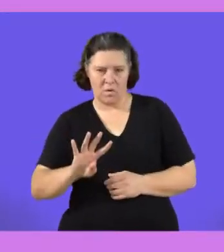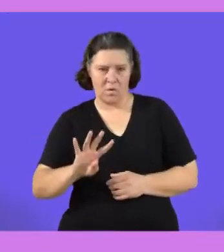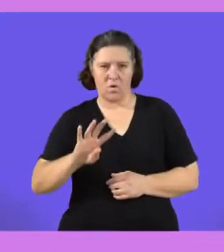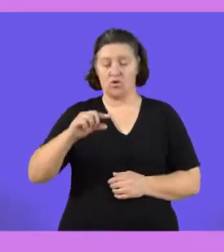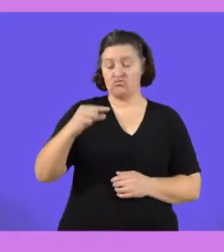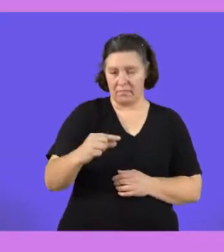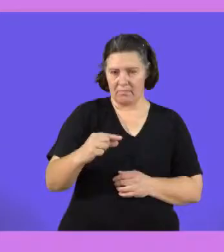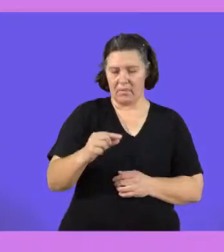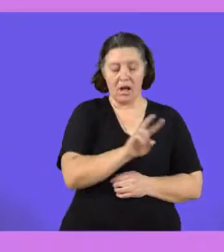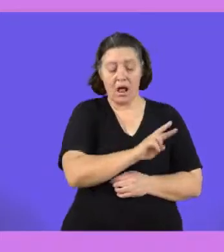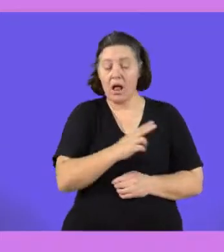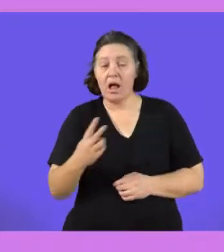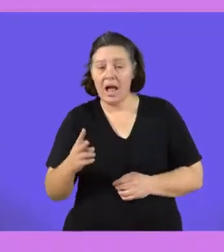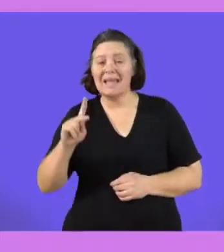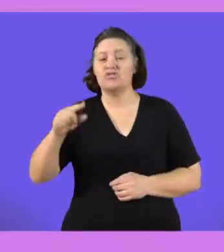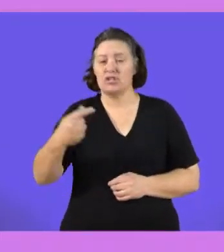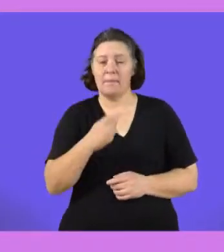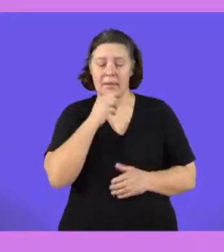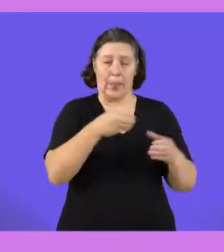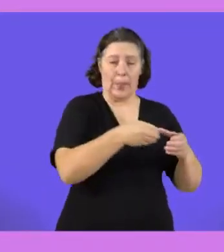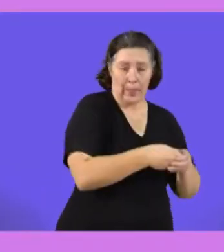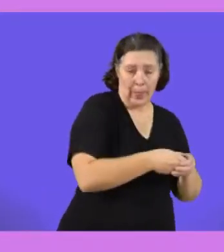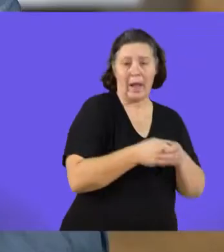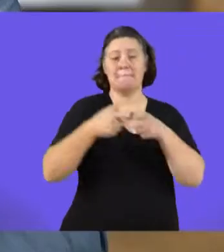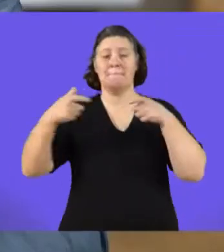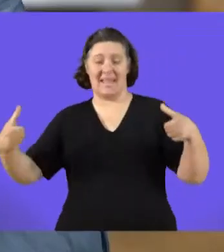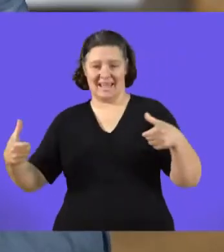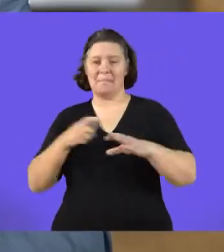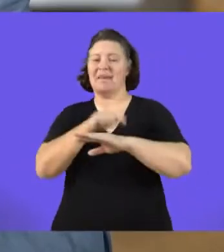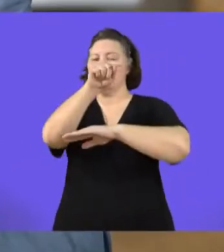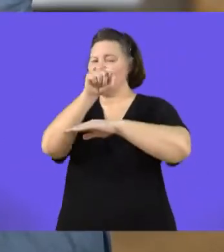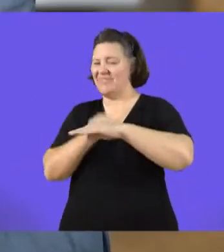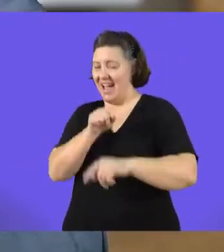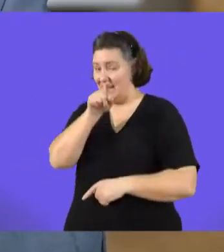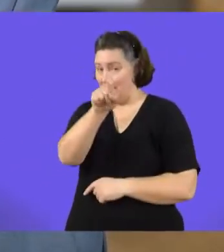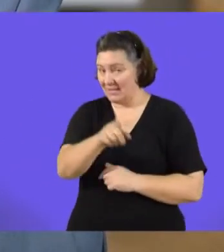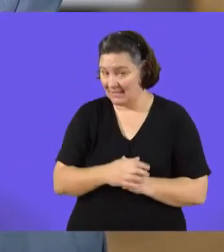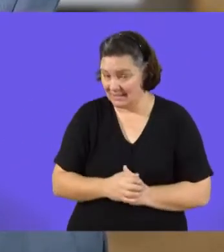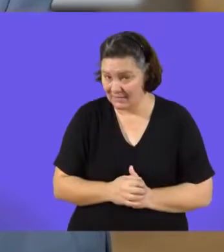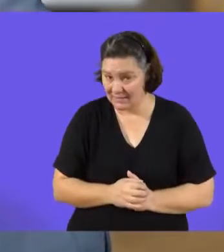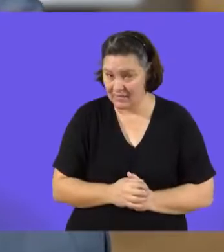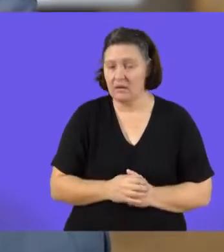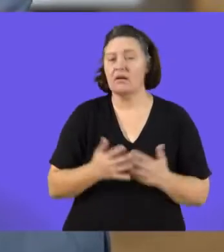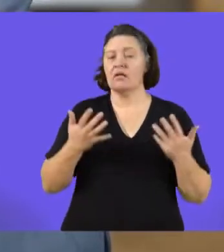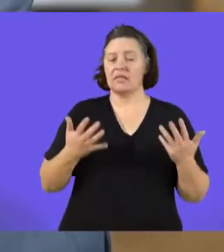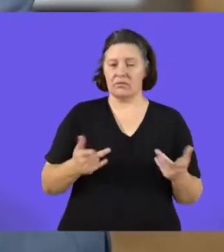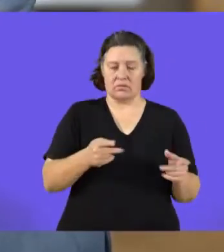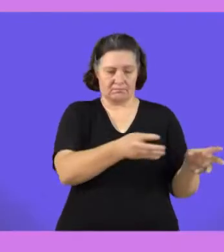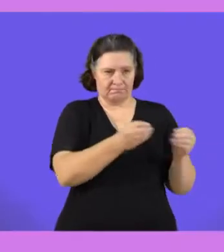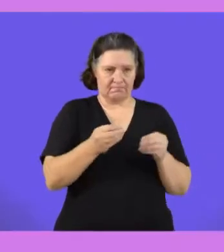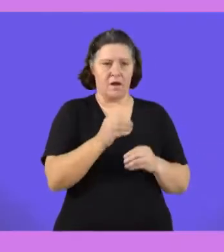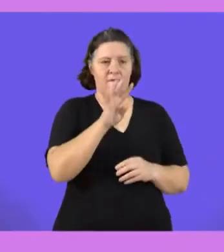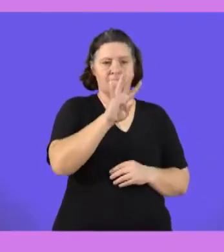4,534 grams, and I must convert this to kilograms. Remember, now I'm converting from small to big, and therefore I'm going to take